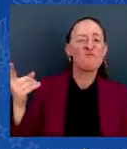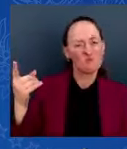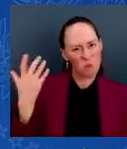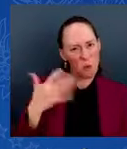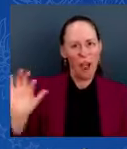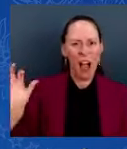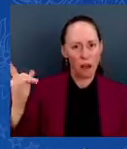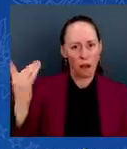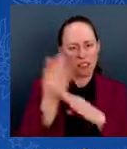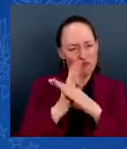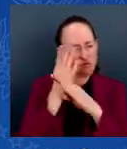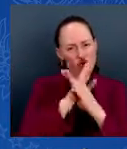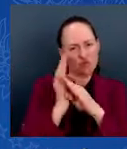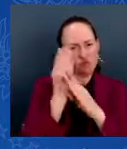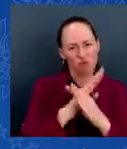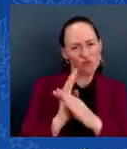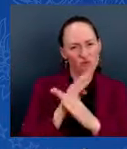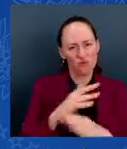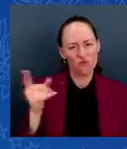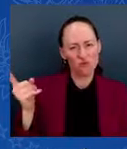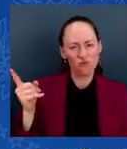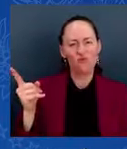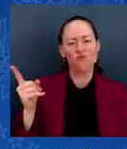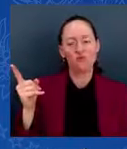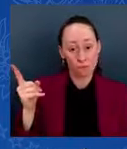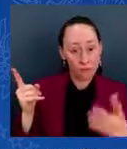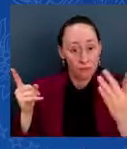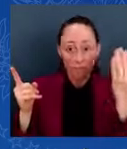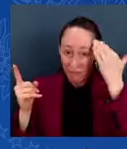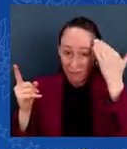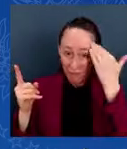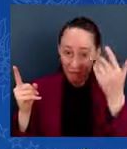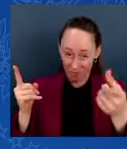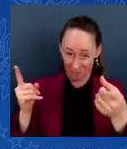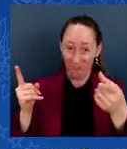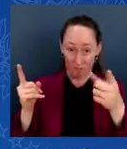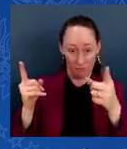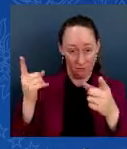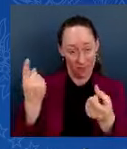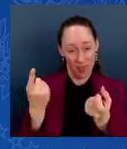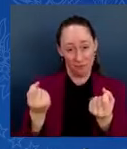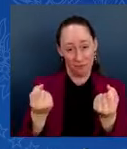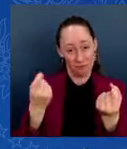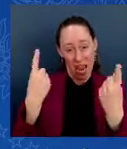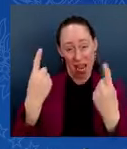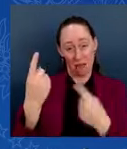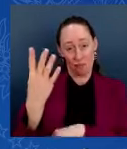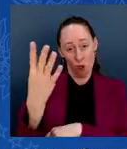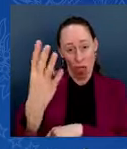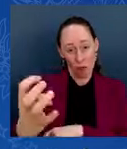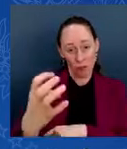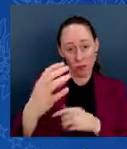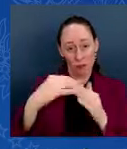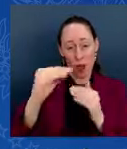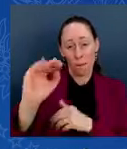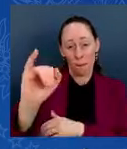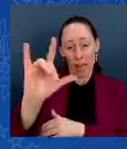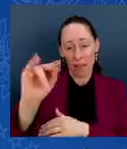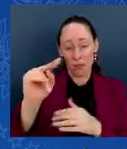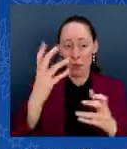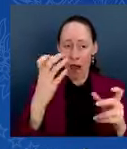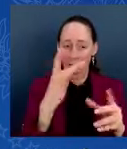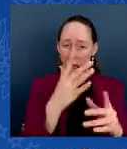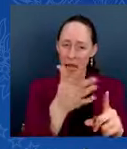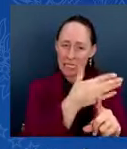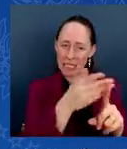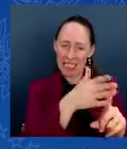spent $400 million lobbying the Congress to stop this. $400 million.